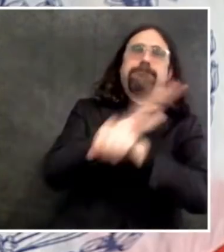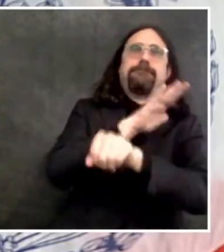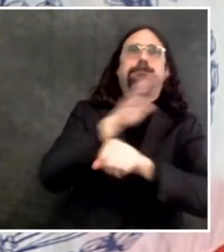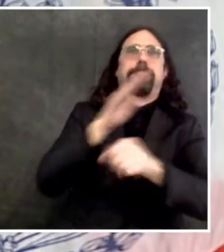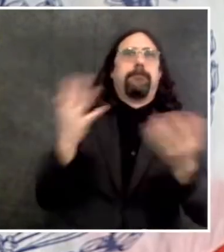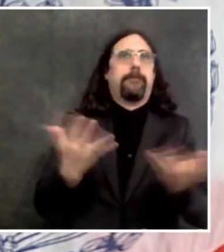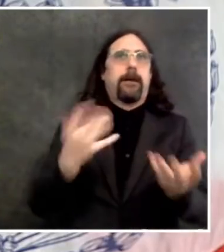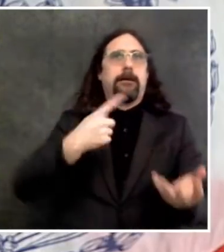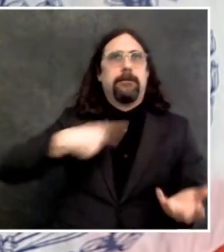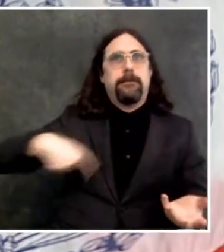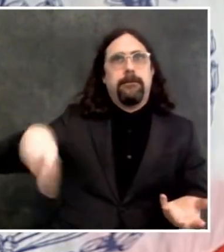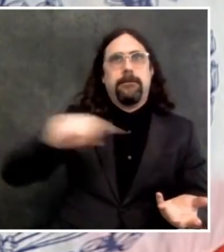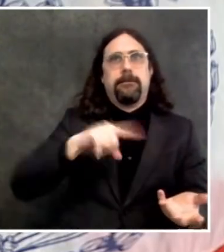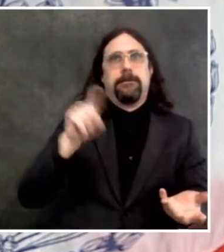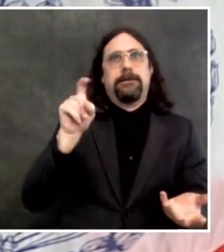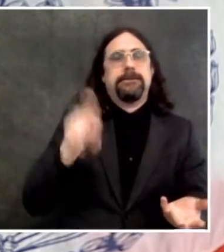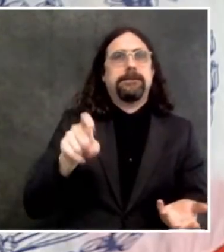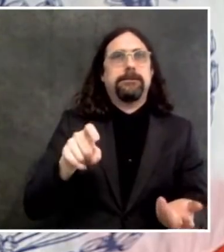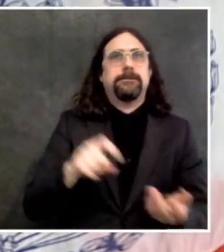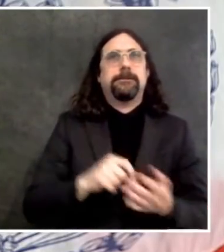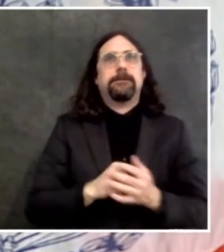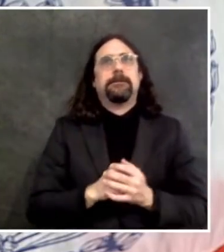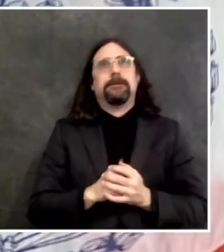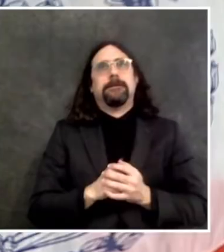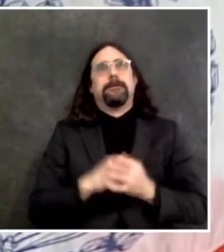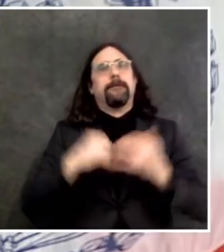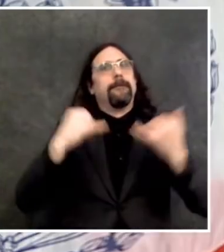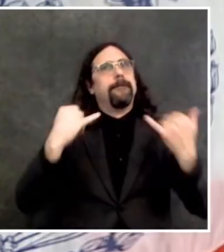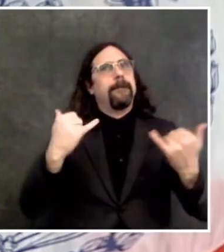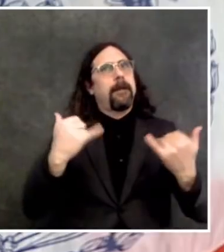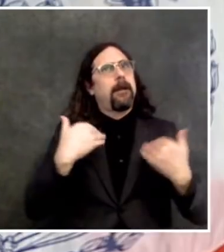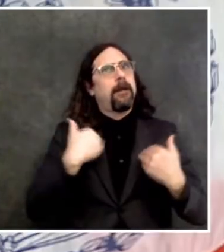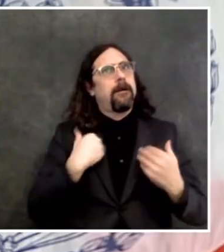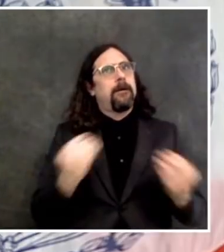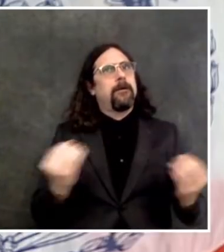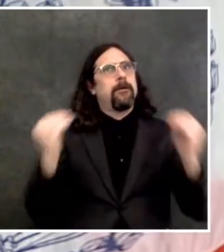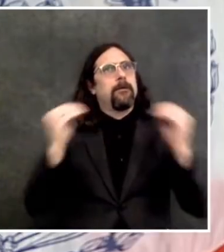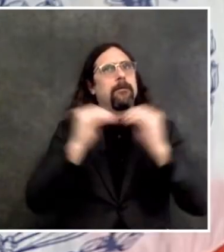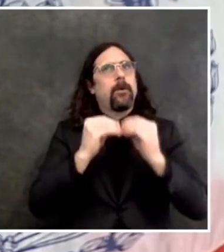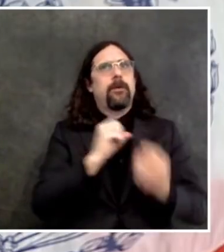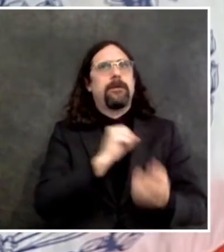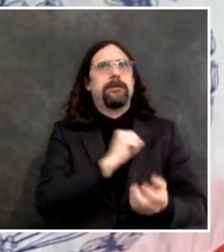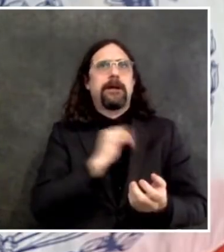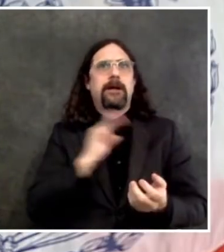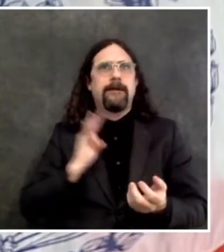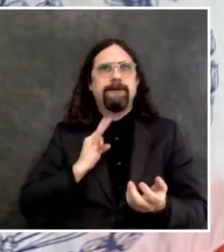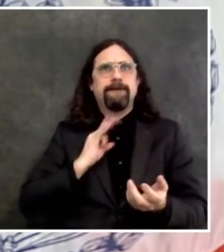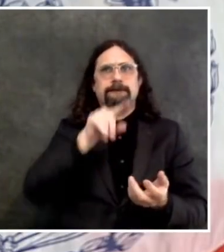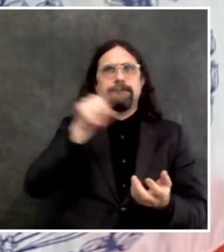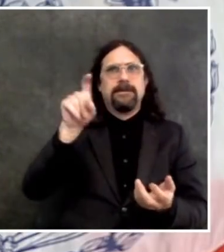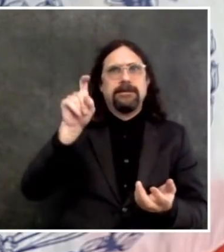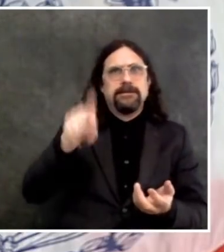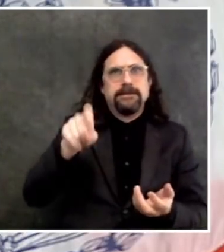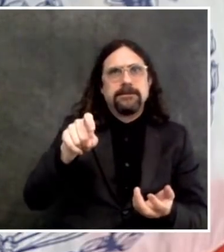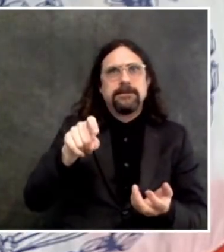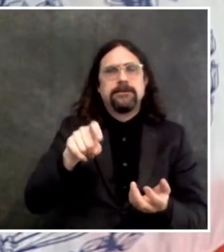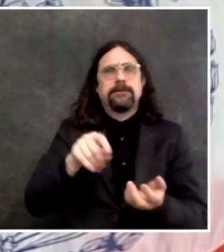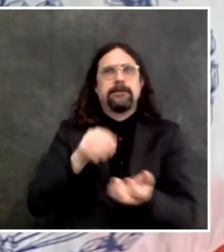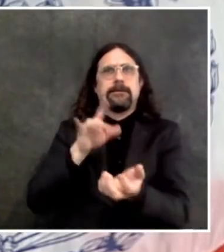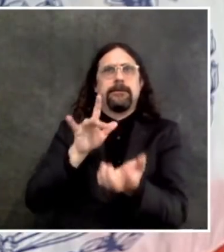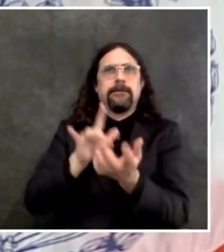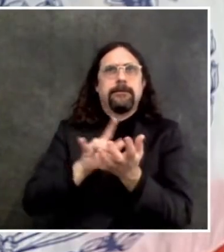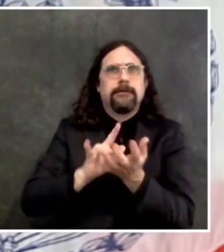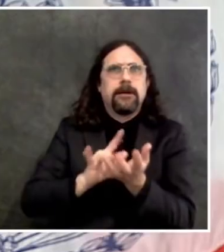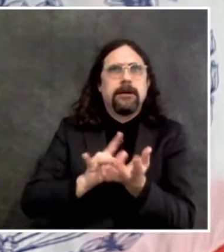medical personnel right now, and that I had asked repeatedly and in writing many times for help by this